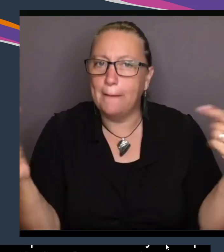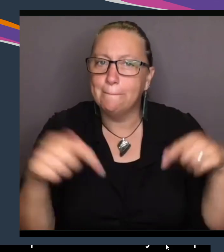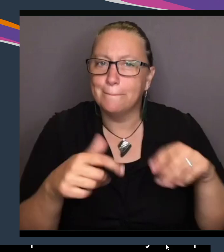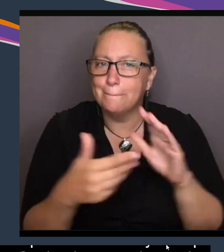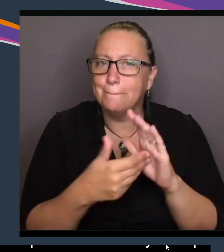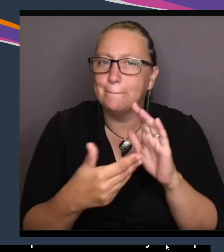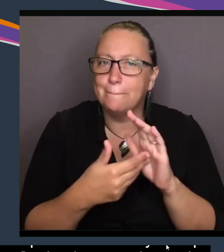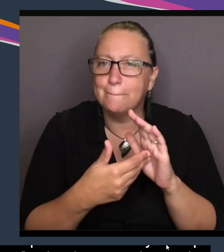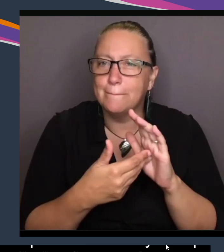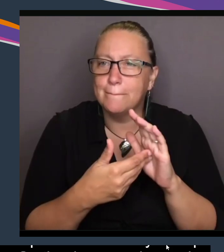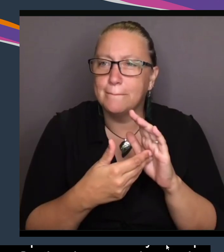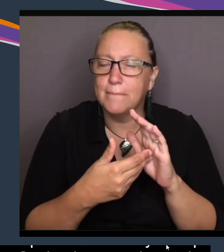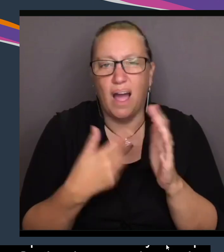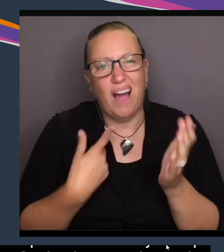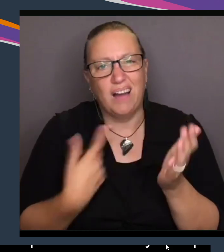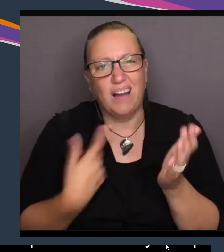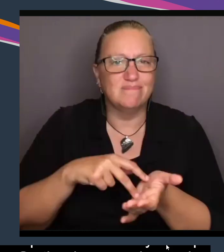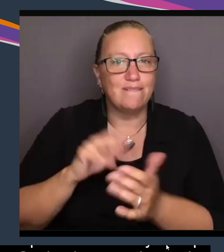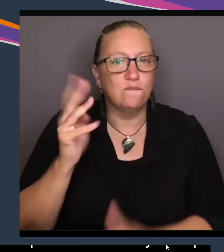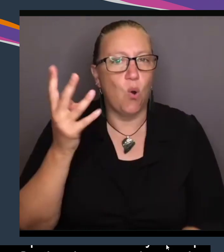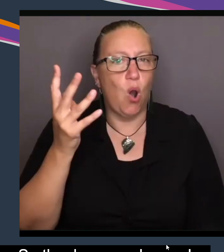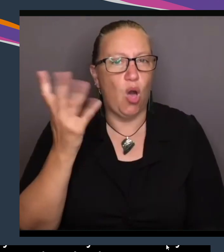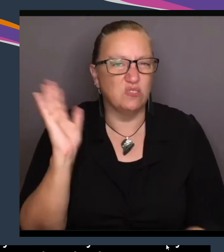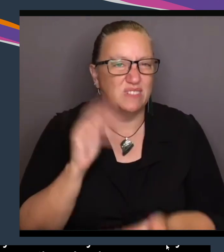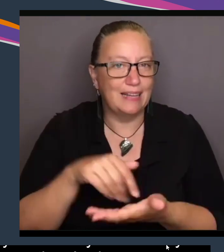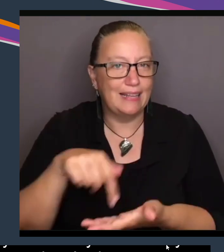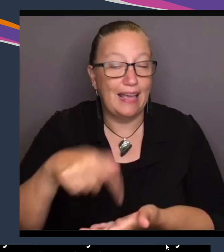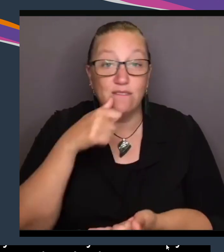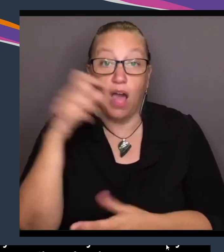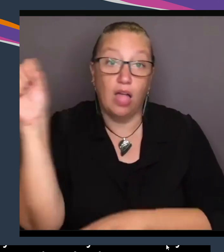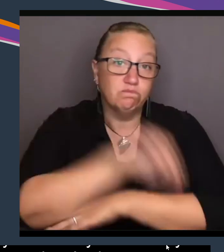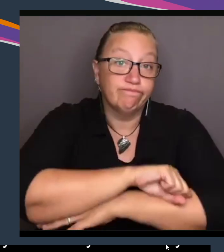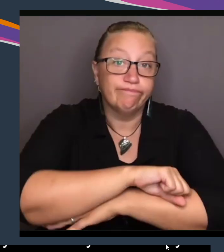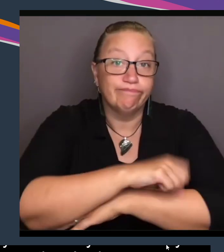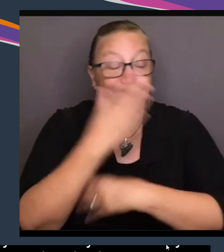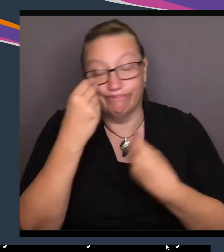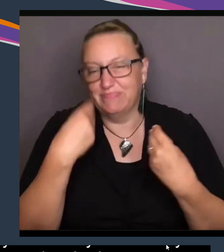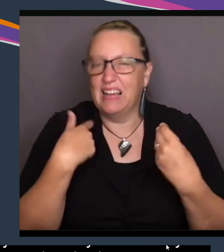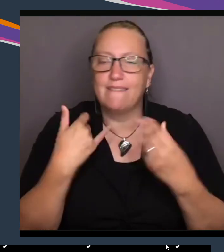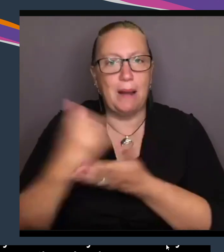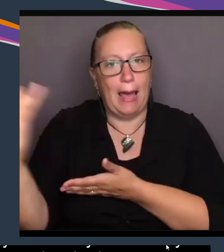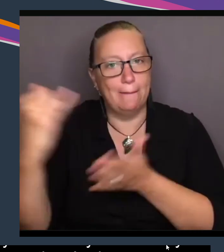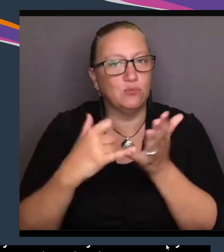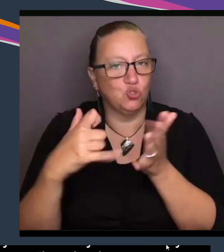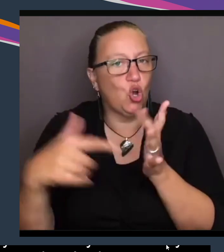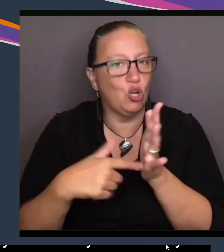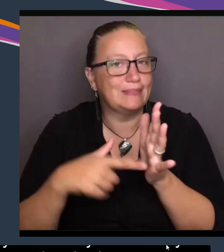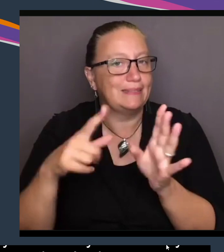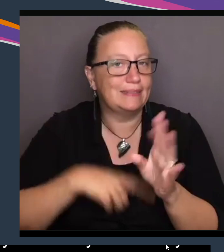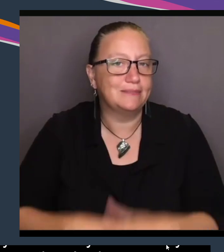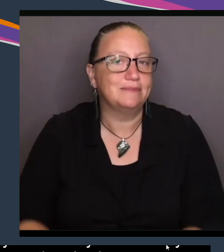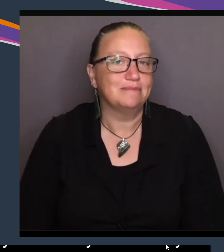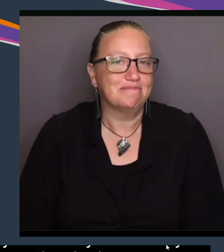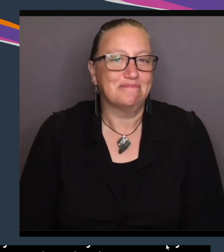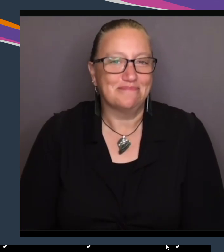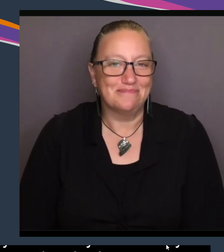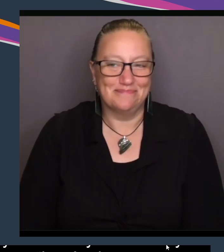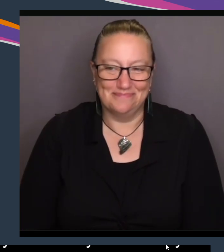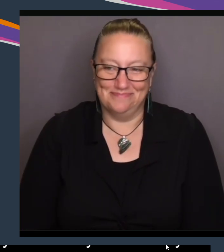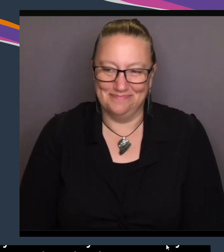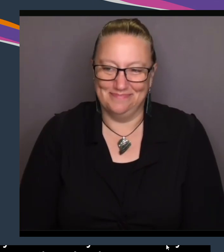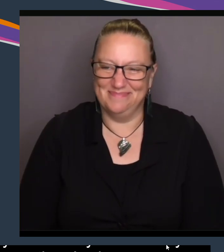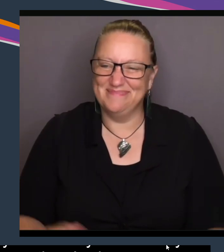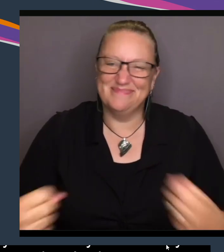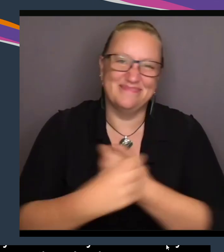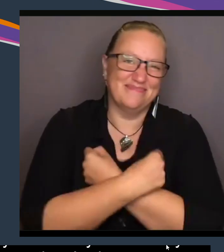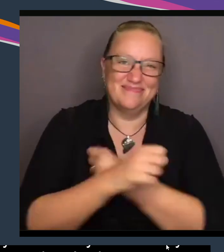That, I got up at 4 o'clock to get here, and if I fall asleep at the table, it's all Scotty's fault. So big hugs to